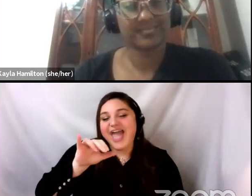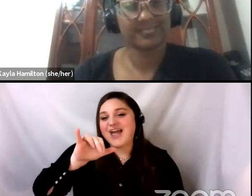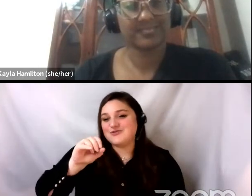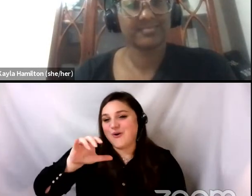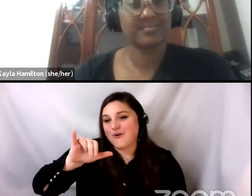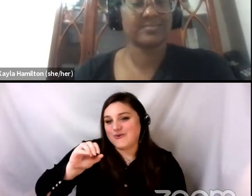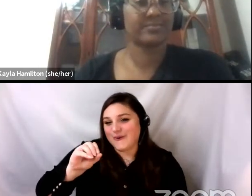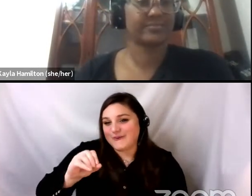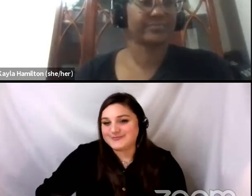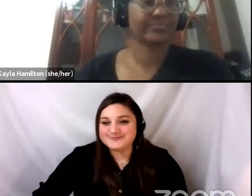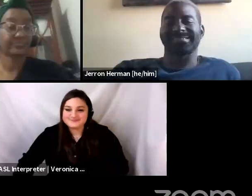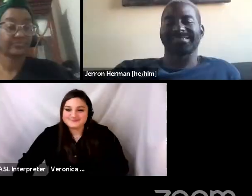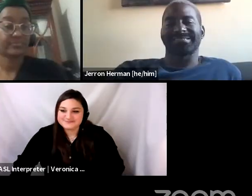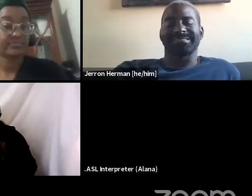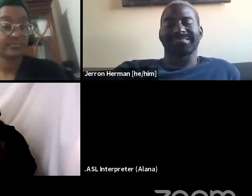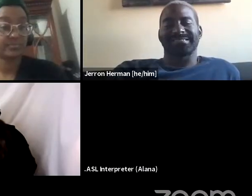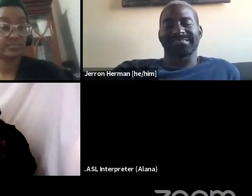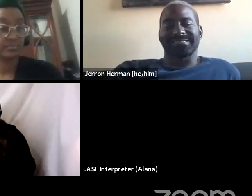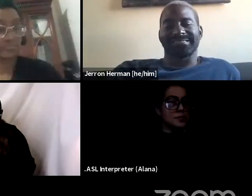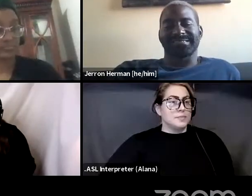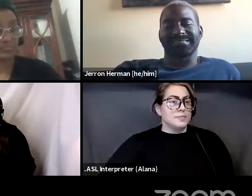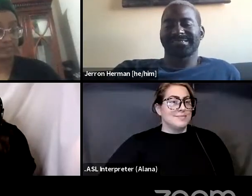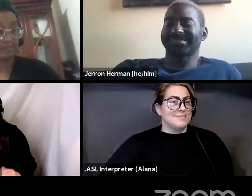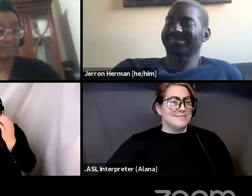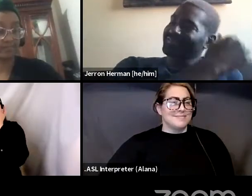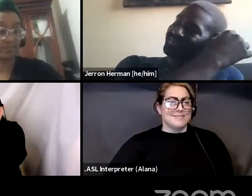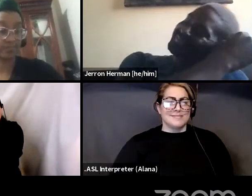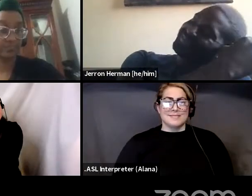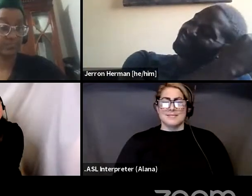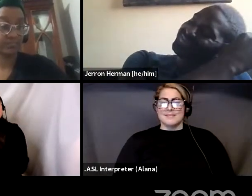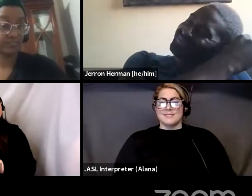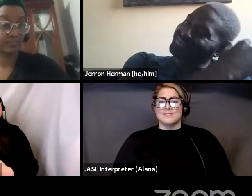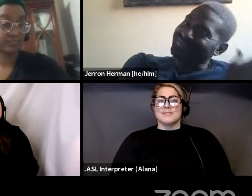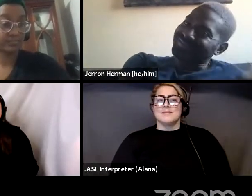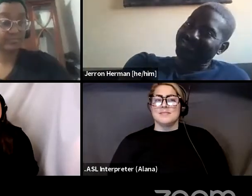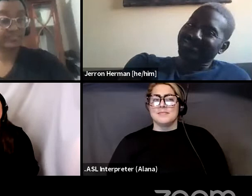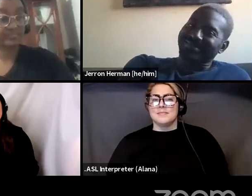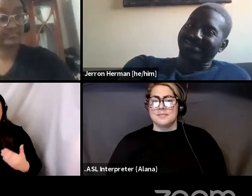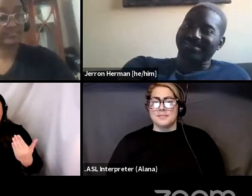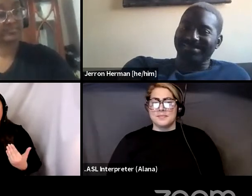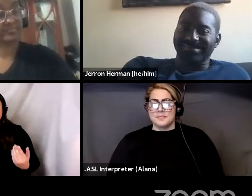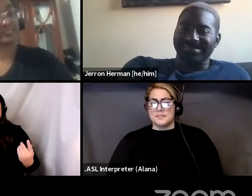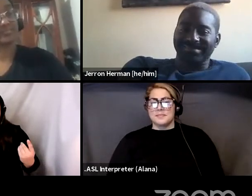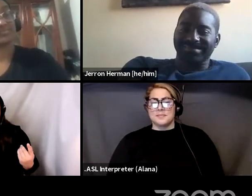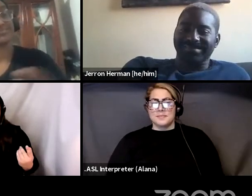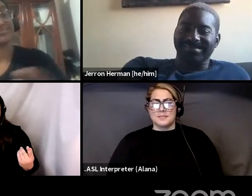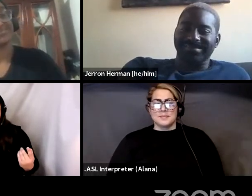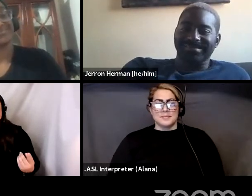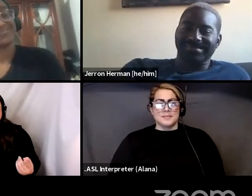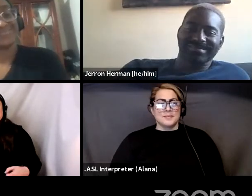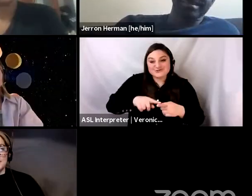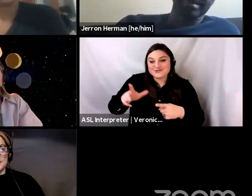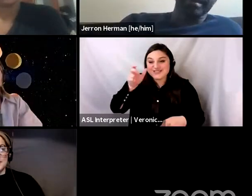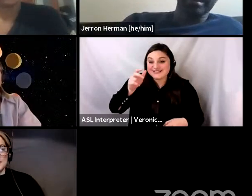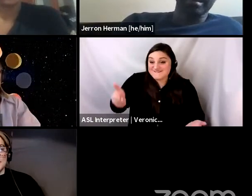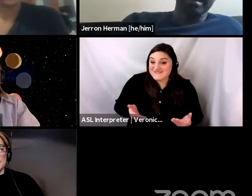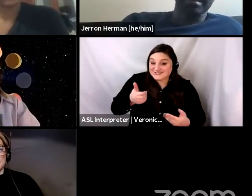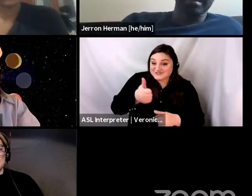Lin. So I'm inviting you to introduce yourselves to our audience, and I'm looking forward to experiencing this